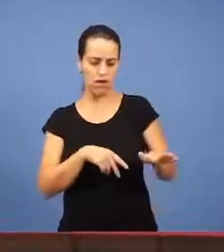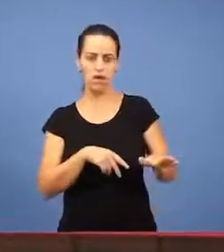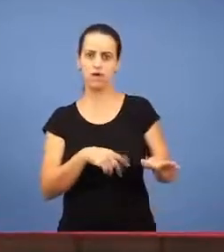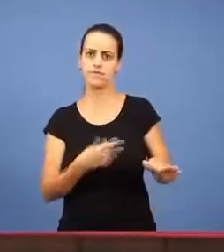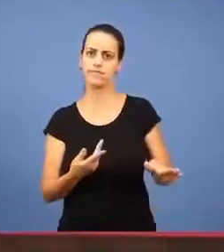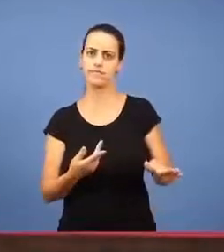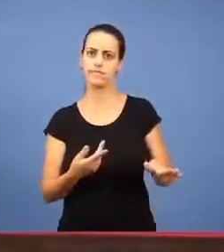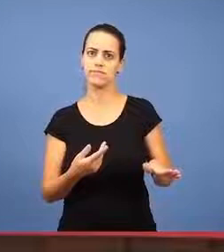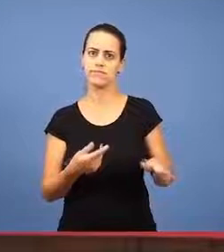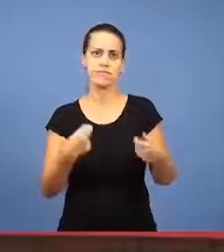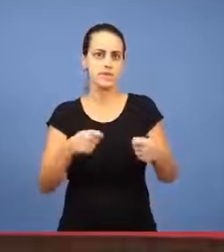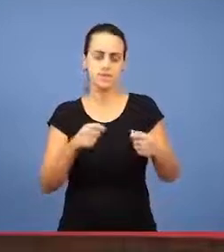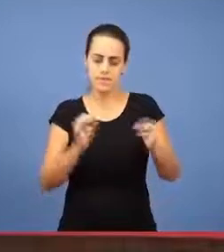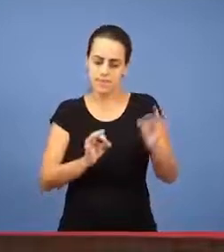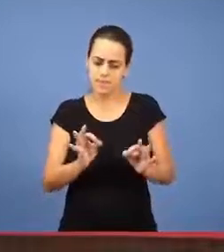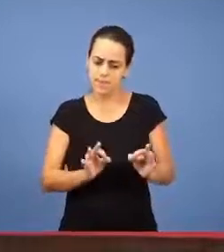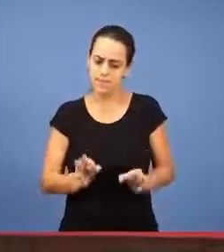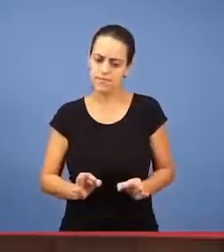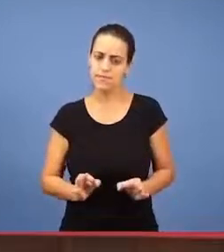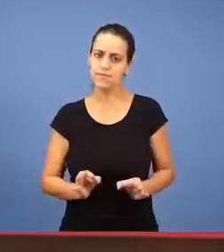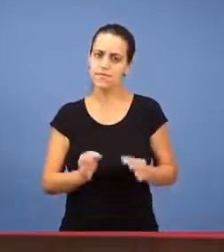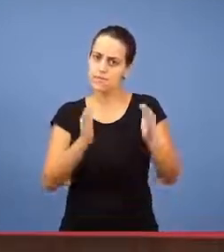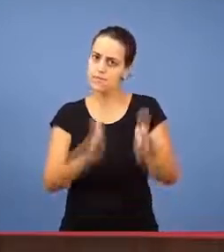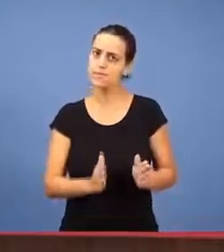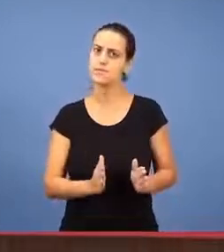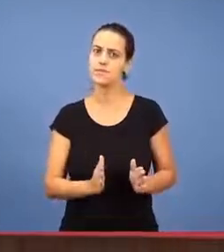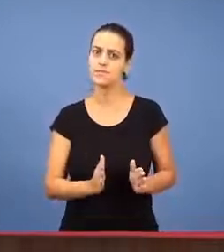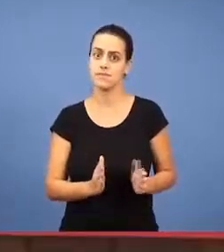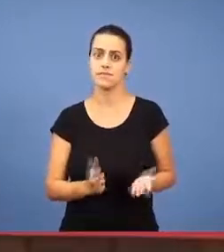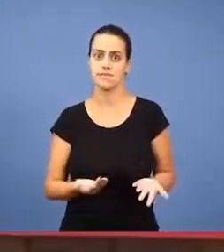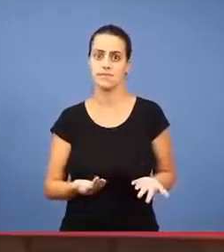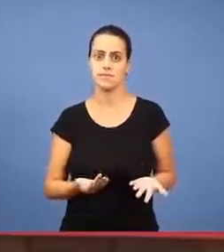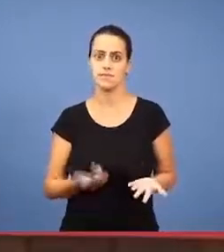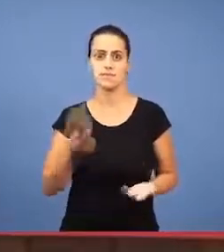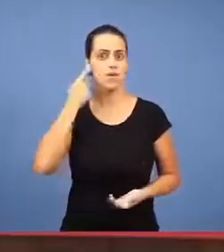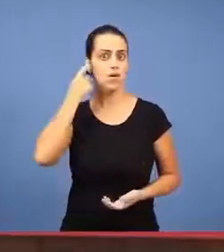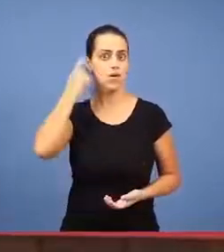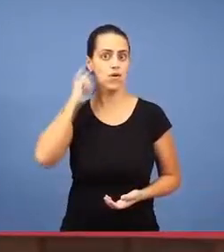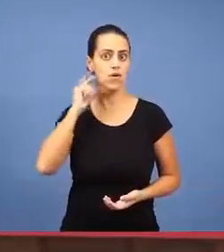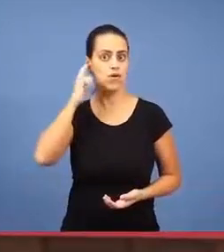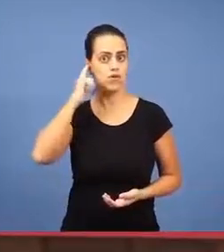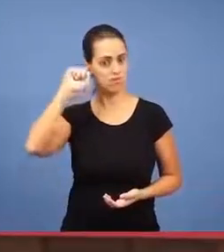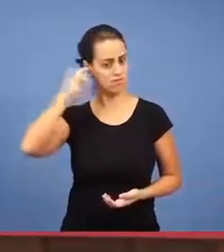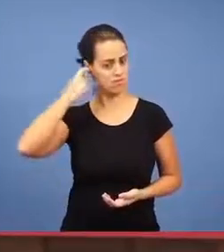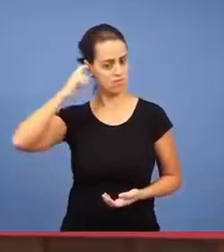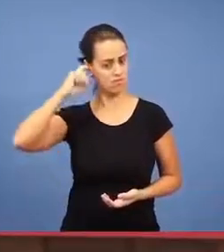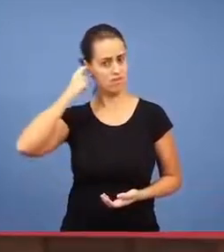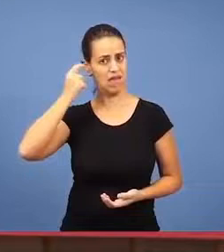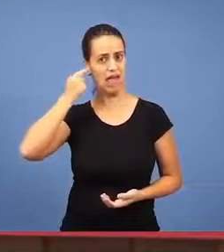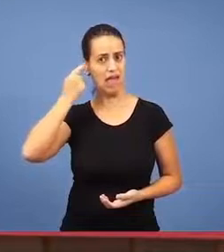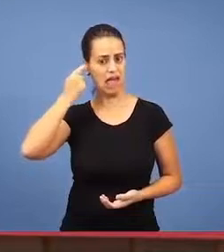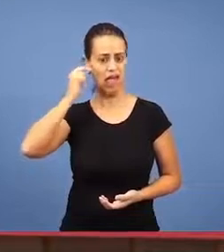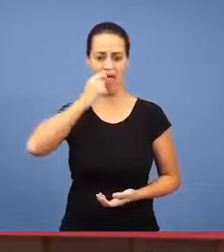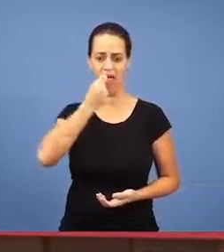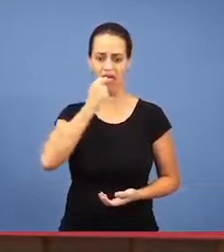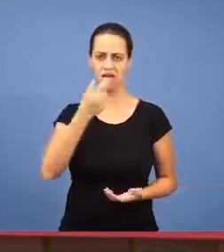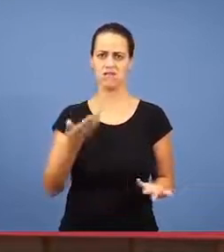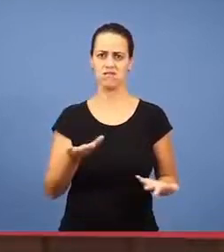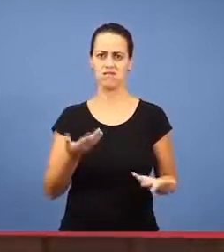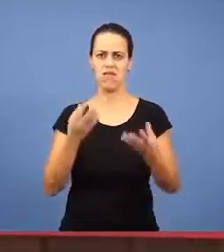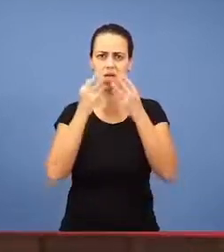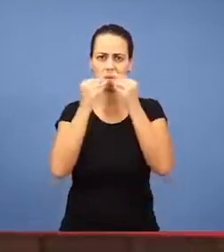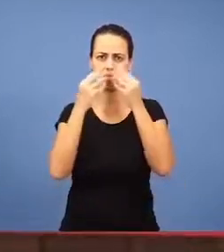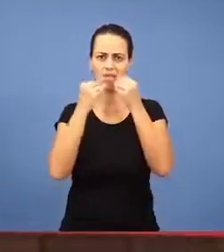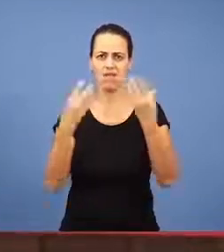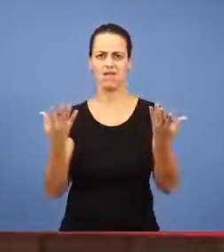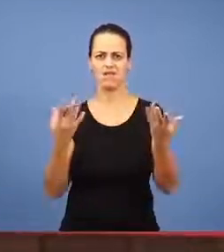then the food goes up. No. So wax from the ear, instead of wax coming out of the ear, it's coming